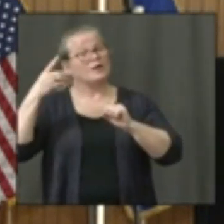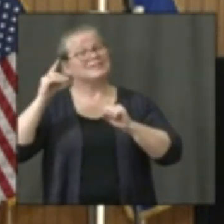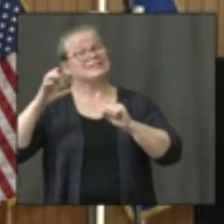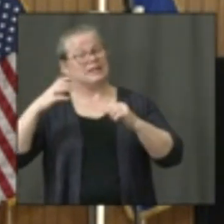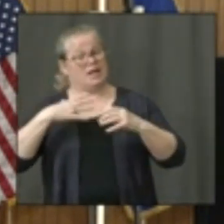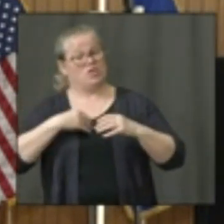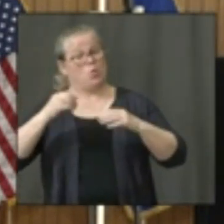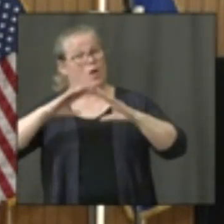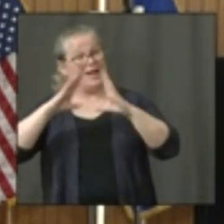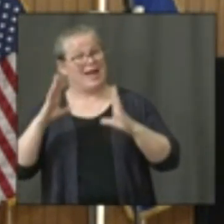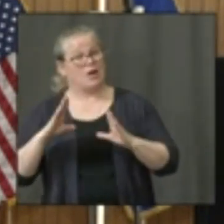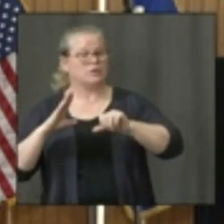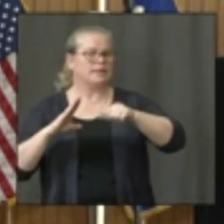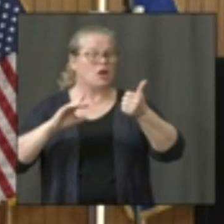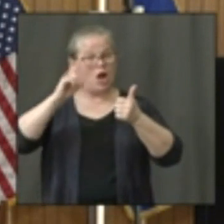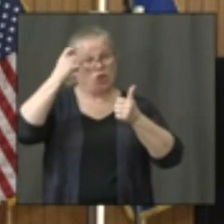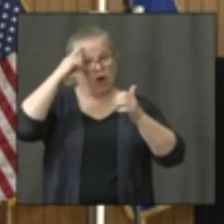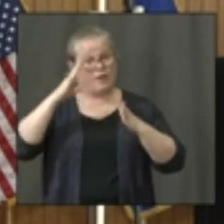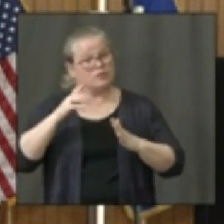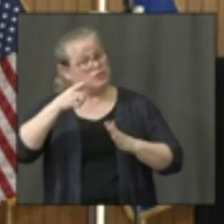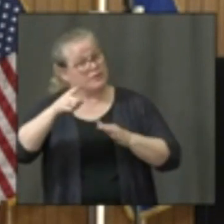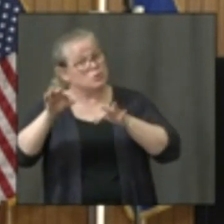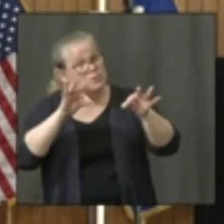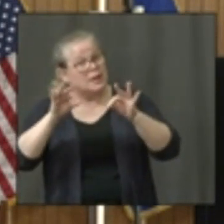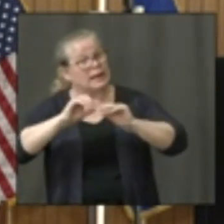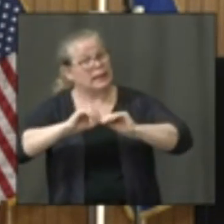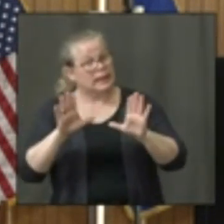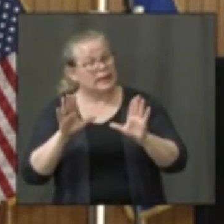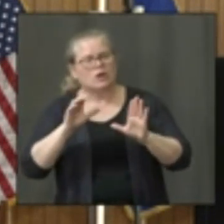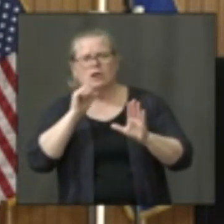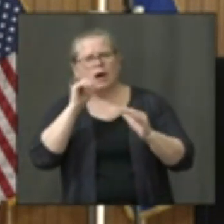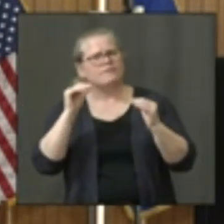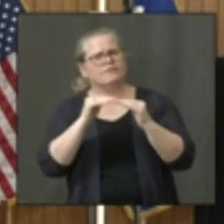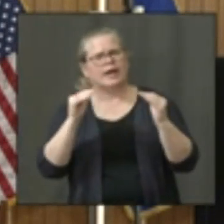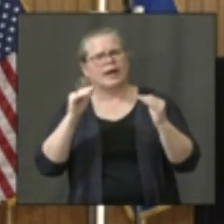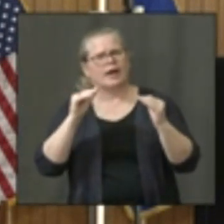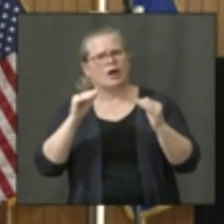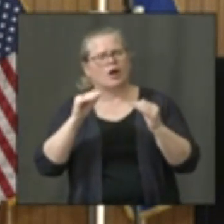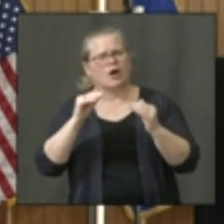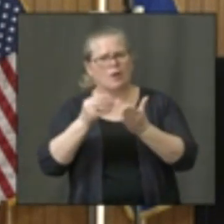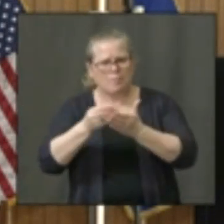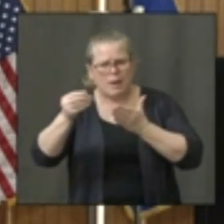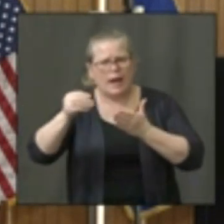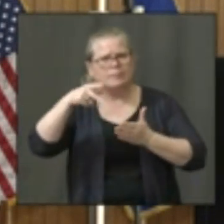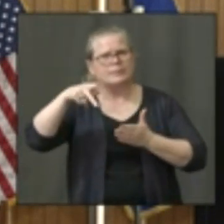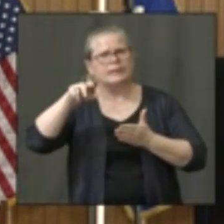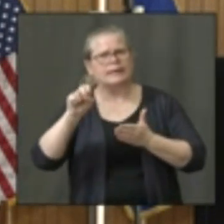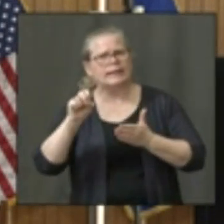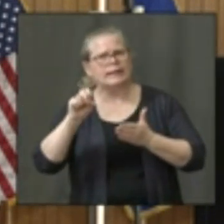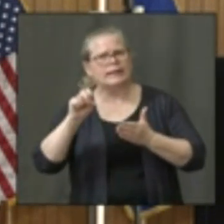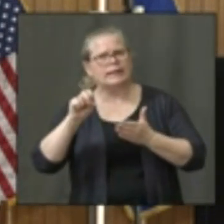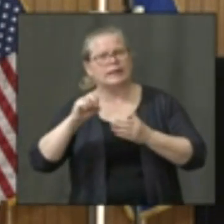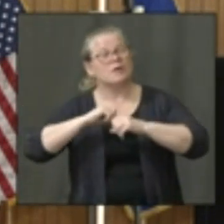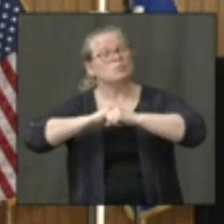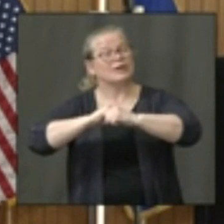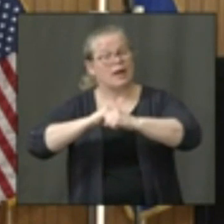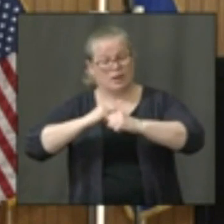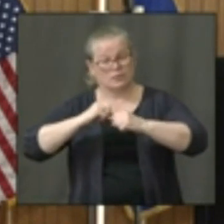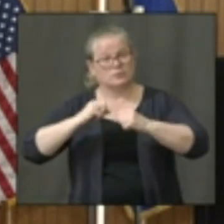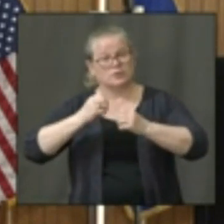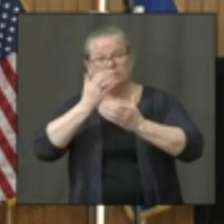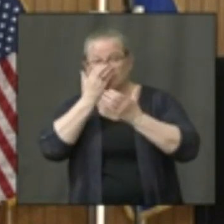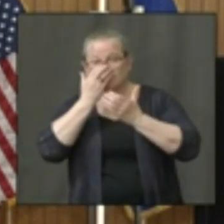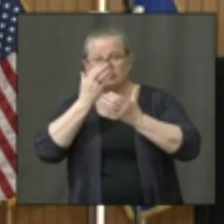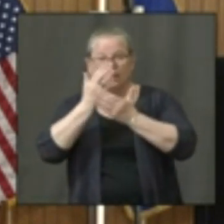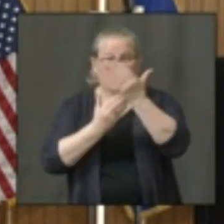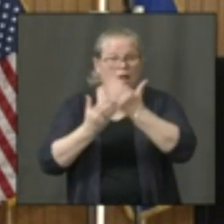clear about how unfair it is that you have to rely on acquisition of PPE and you know, scouring the globe